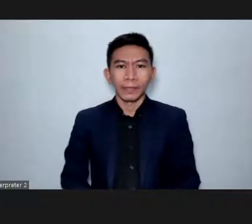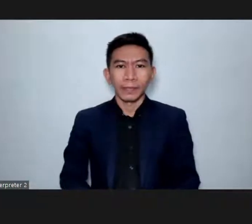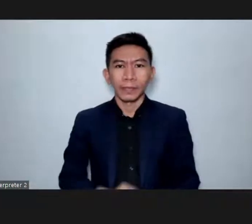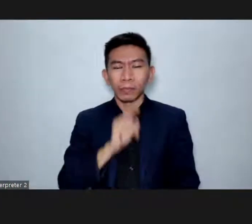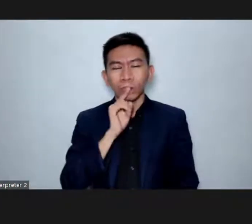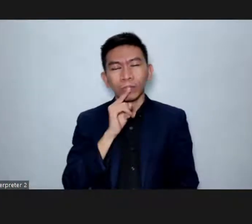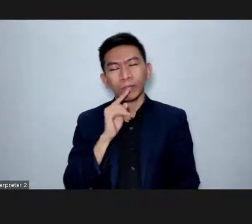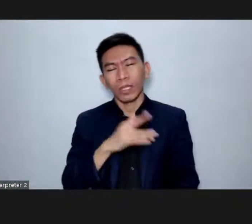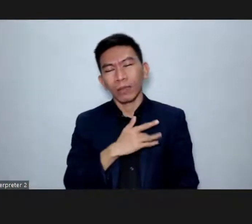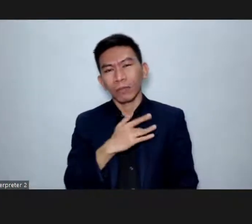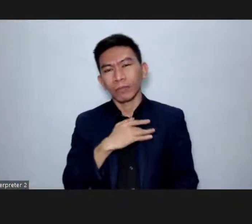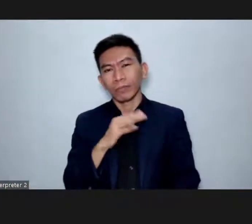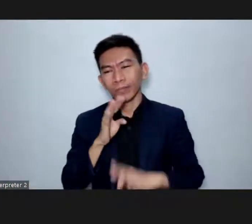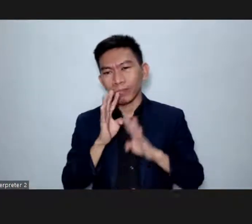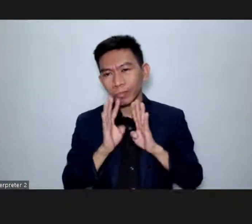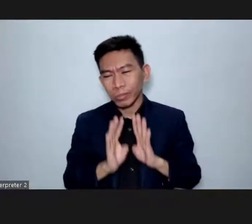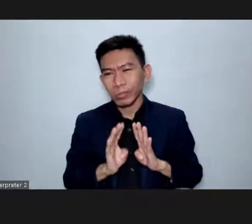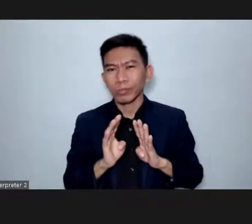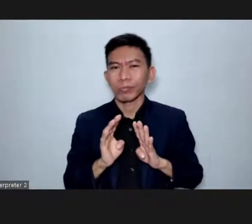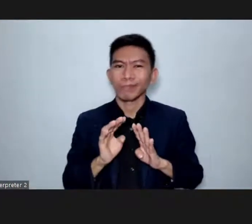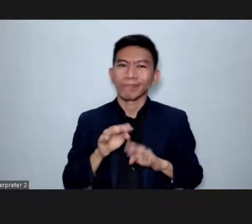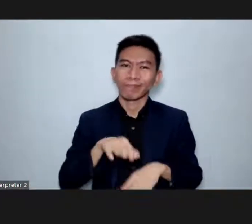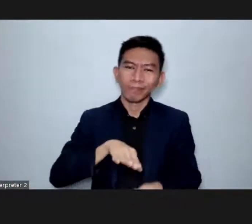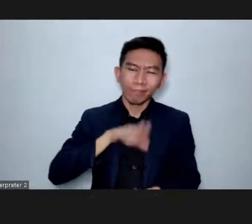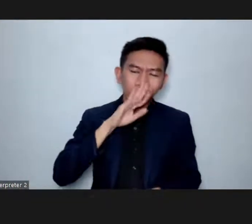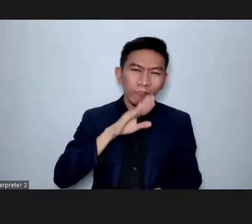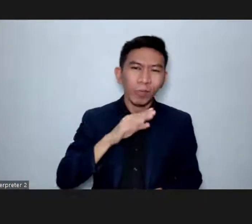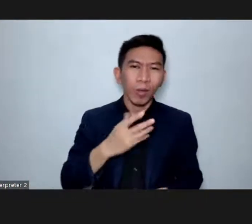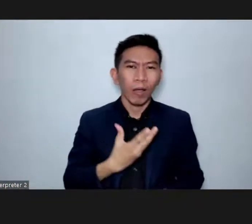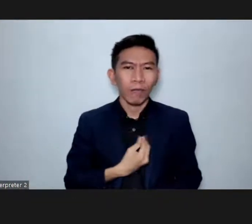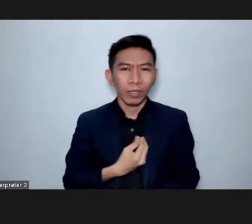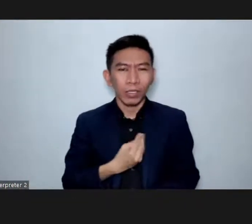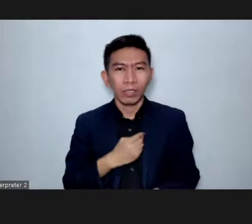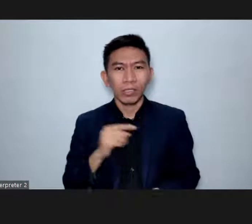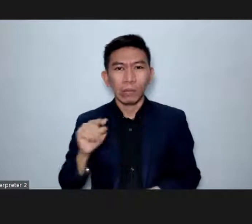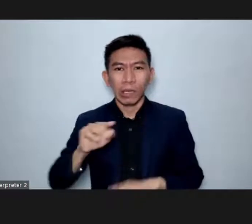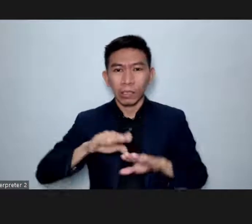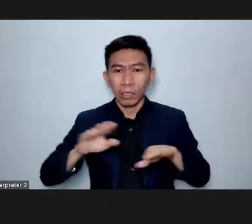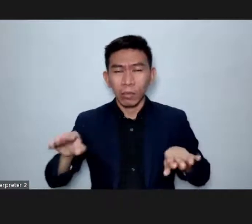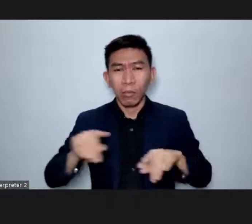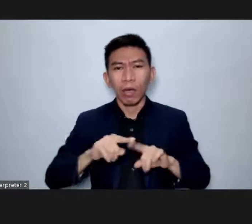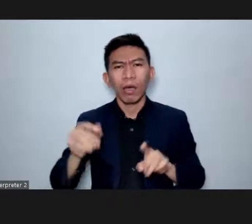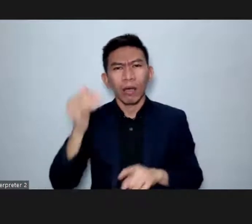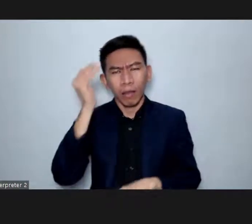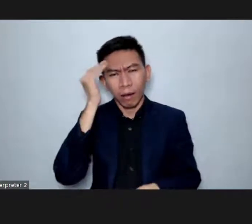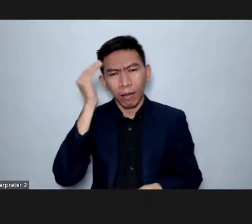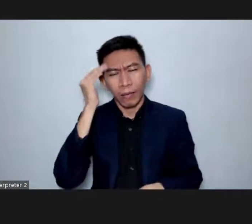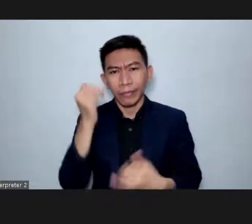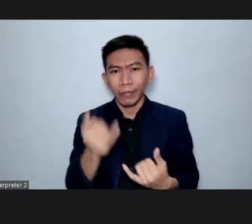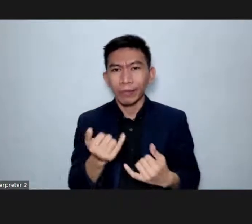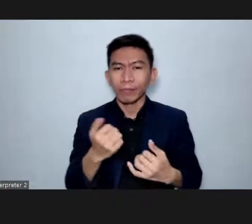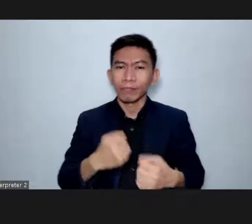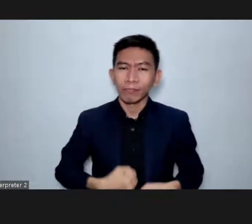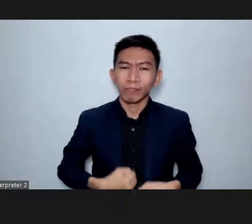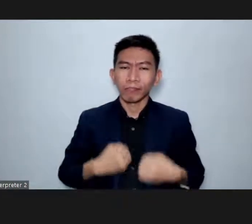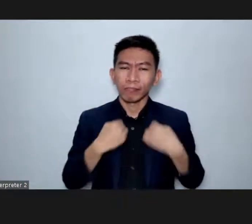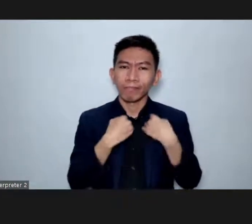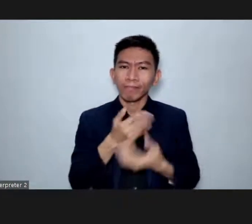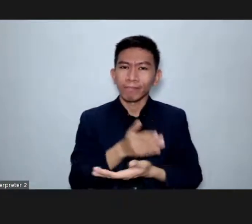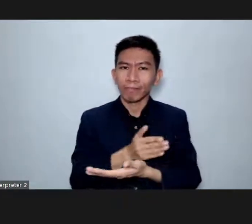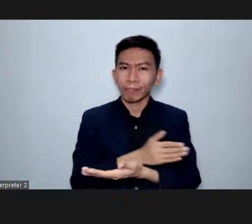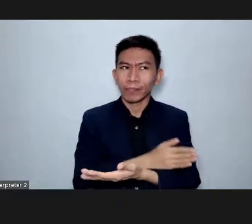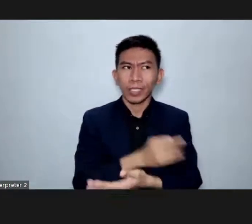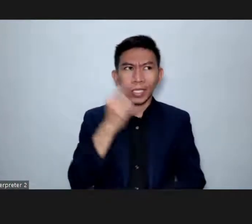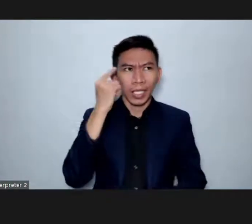to feel more afraid for our children. But of course, we all know that the survival rates are also increasing or improving. I think 16